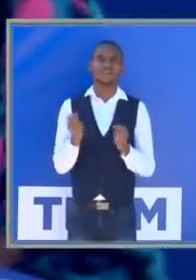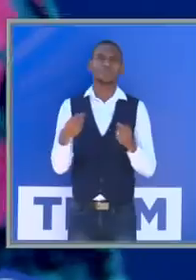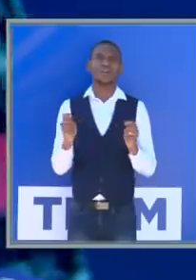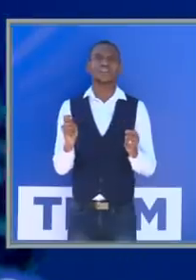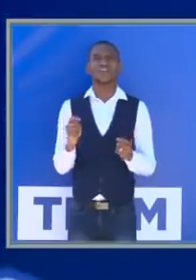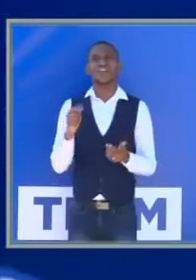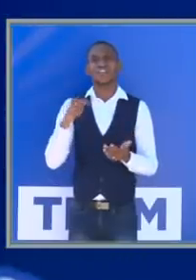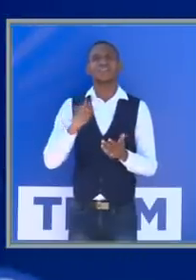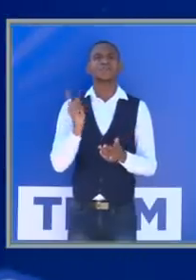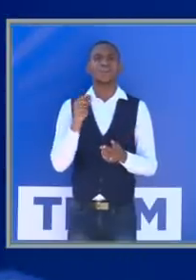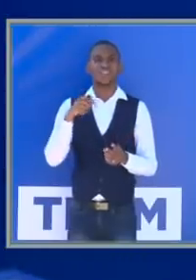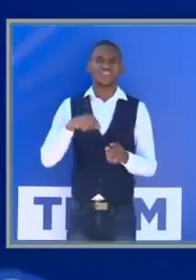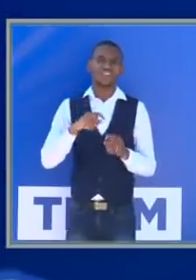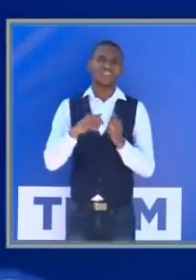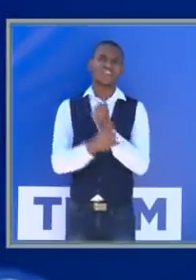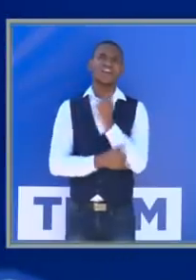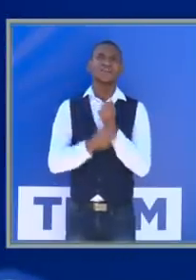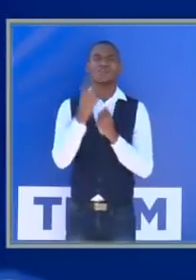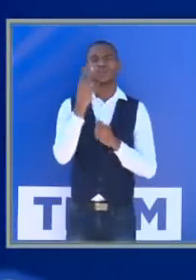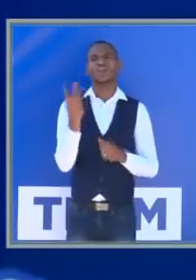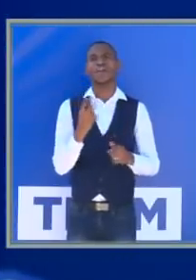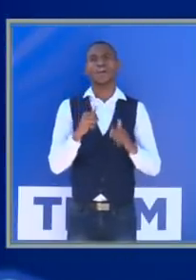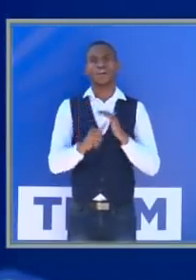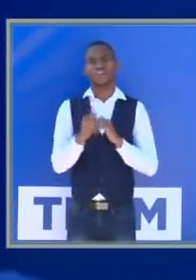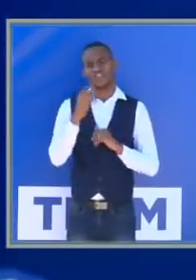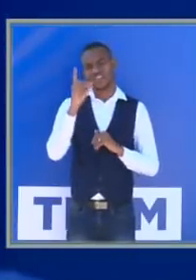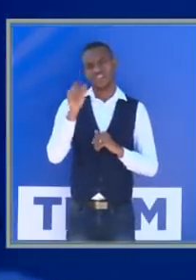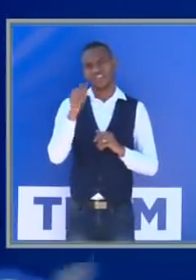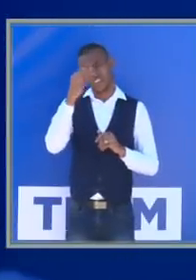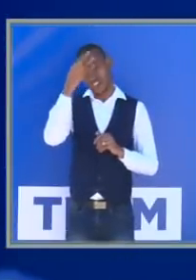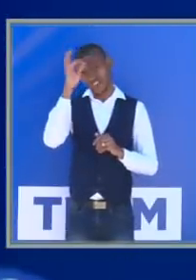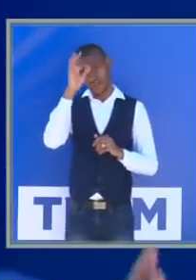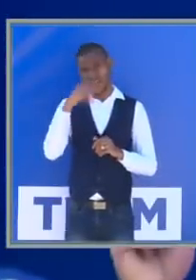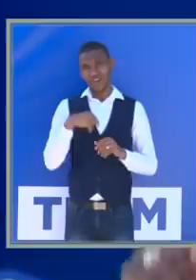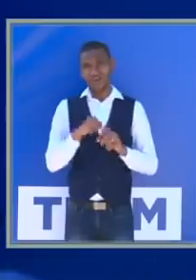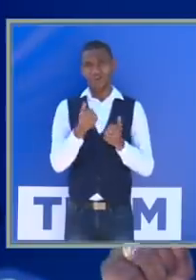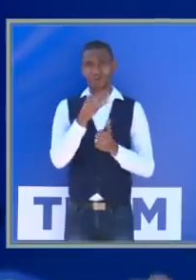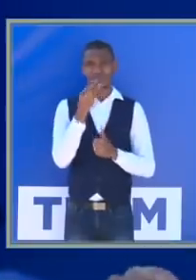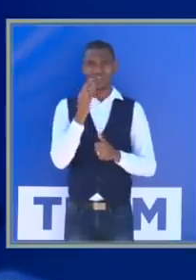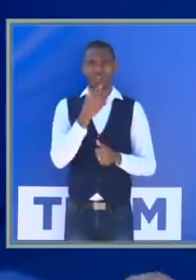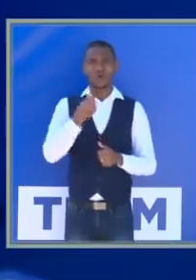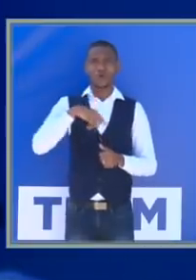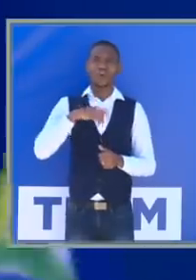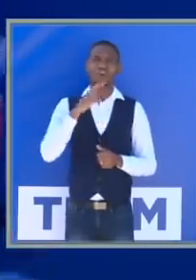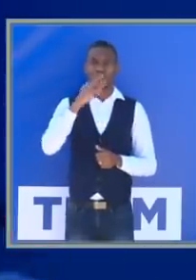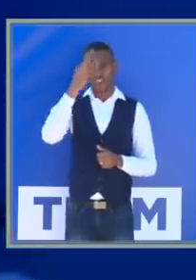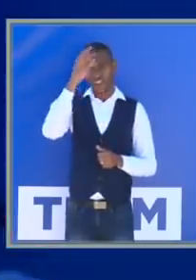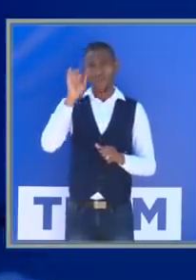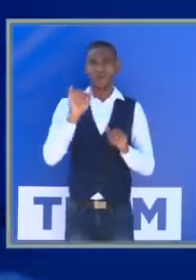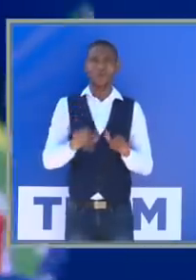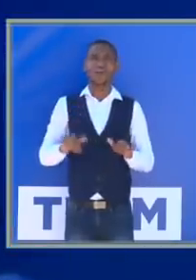This is what this country will look like under a DA government. And I'm ready to say we are the government in